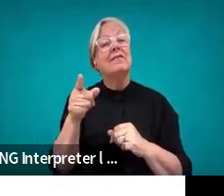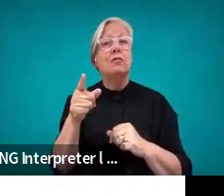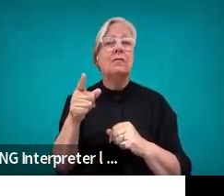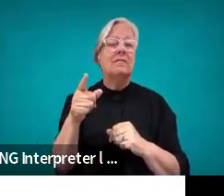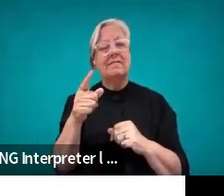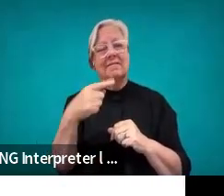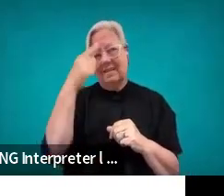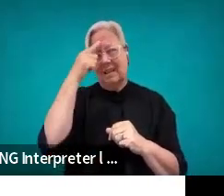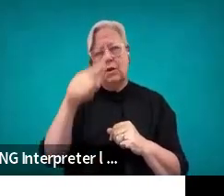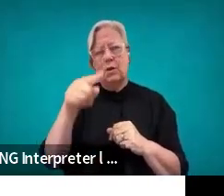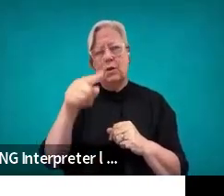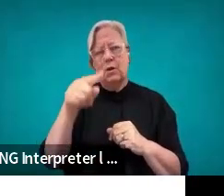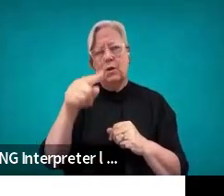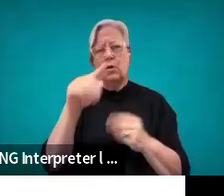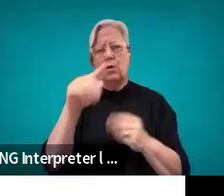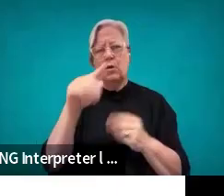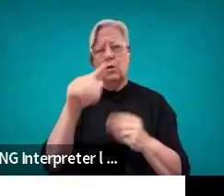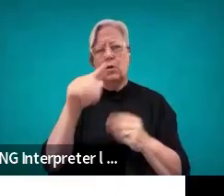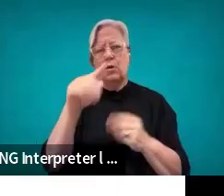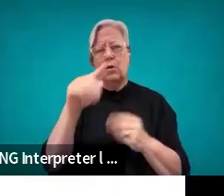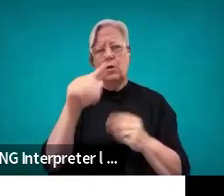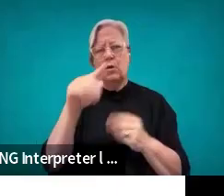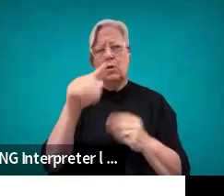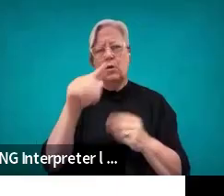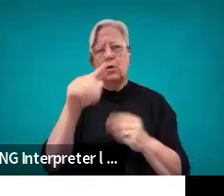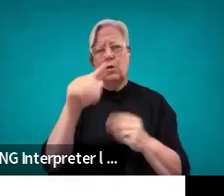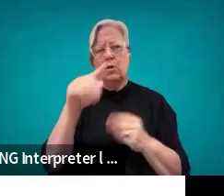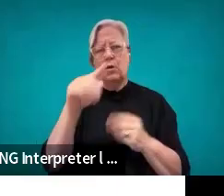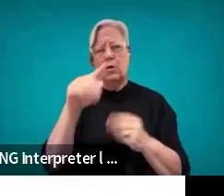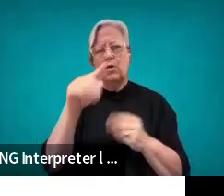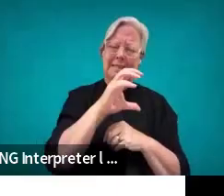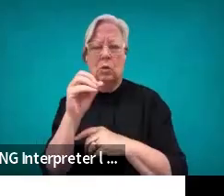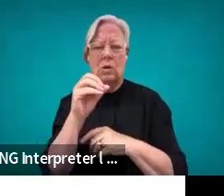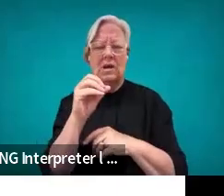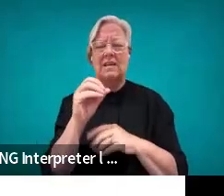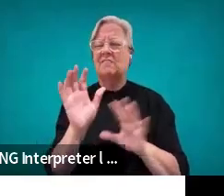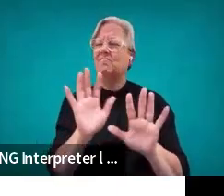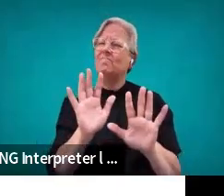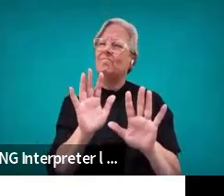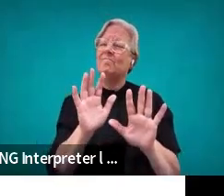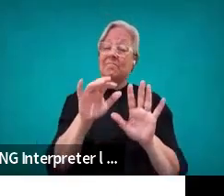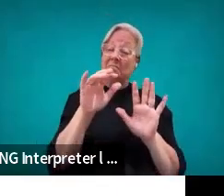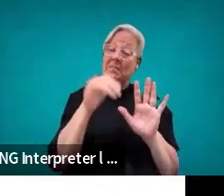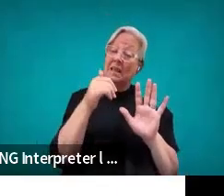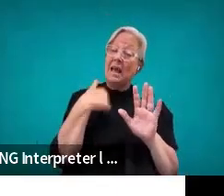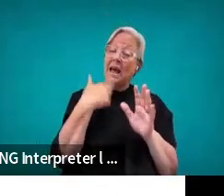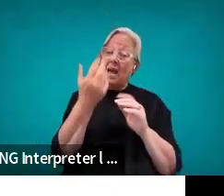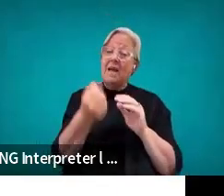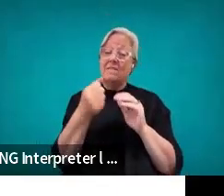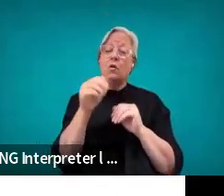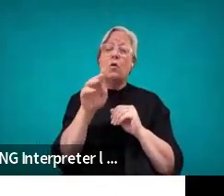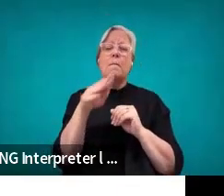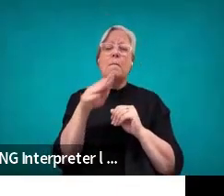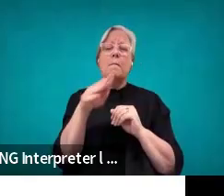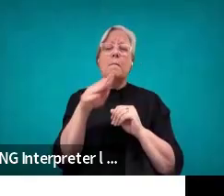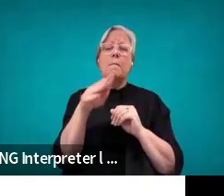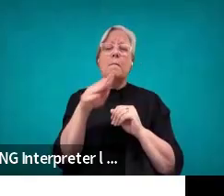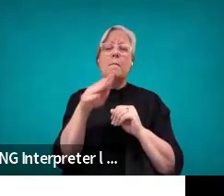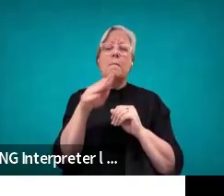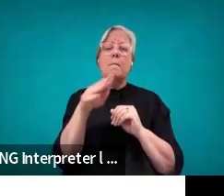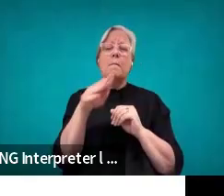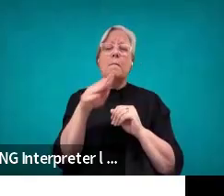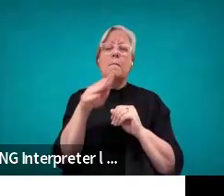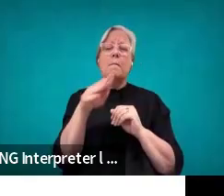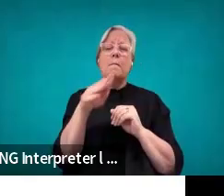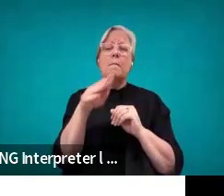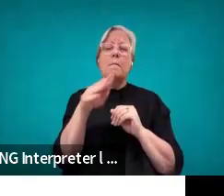oh, we need money, civil society needs money. But then we thought, okay, yes, we may have the money, but if we don't have the